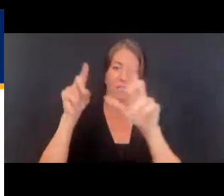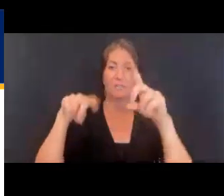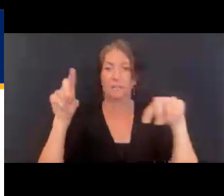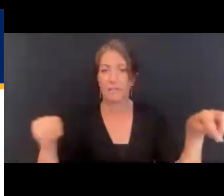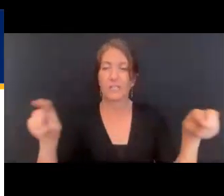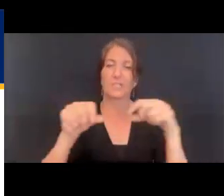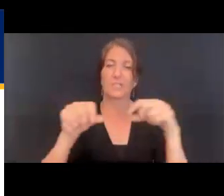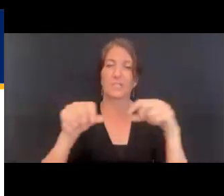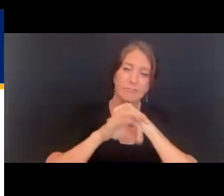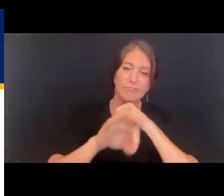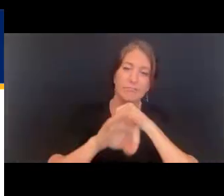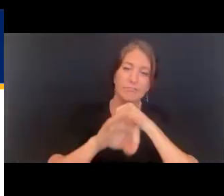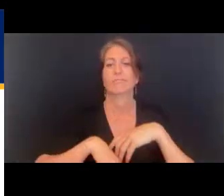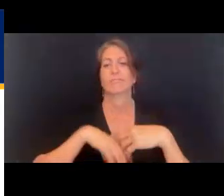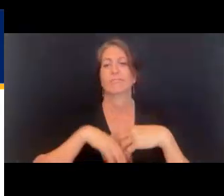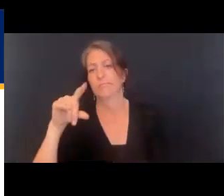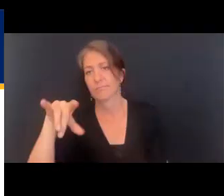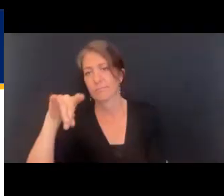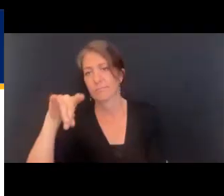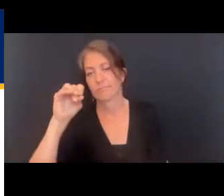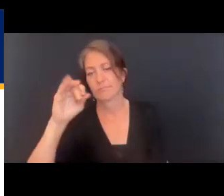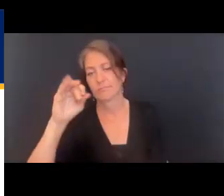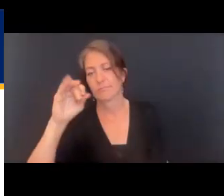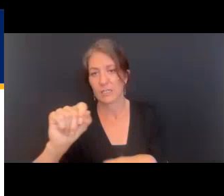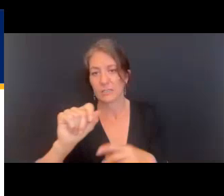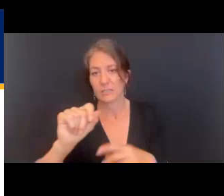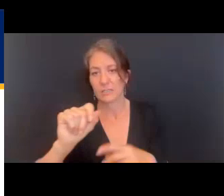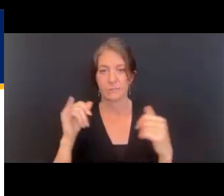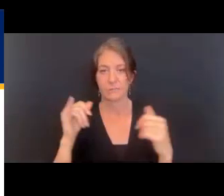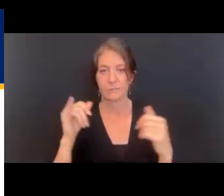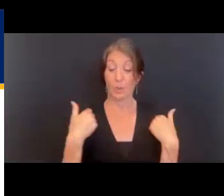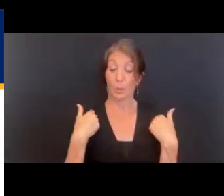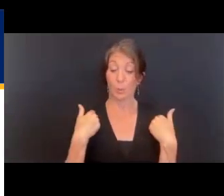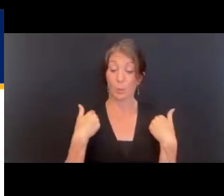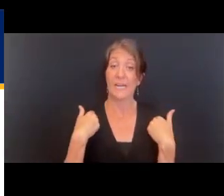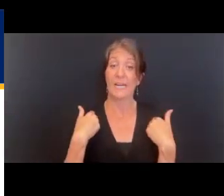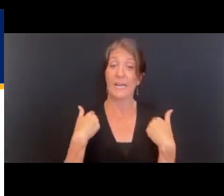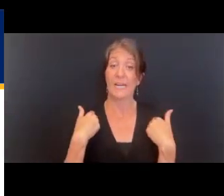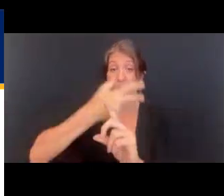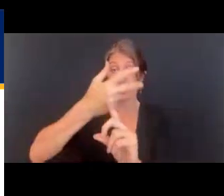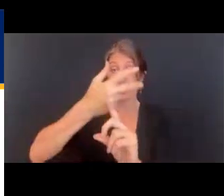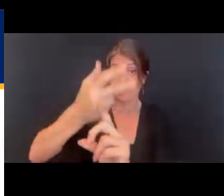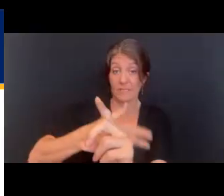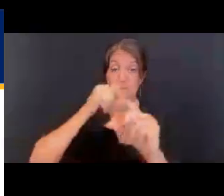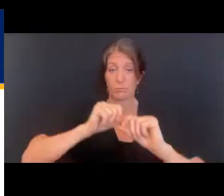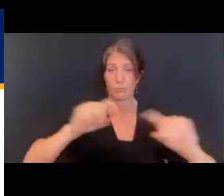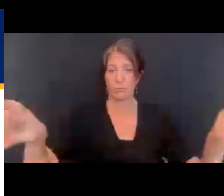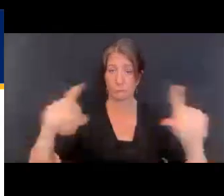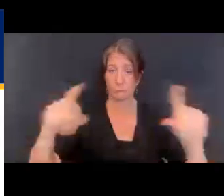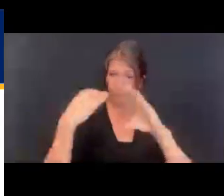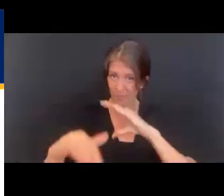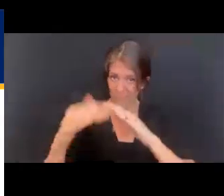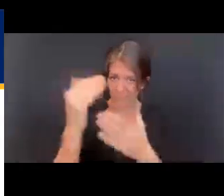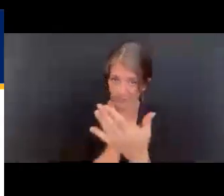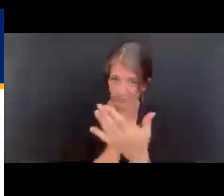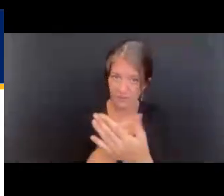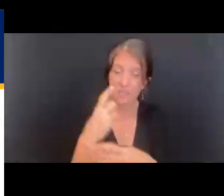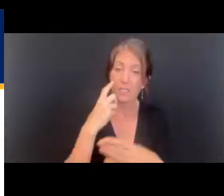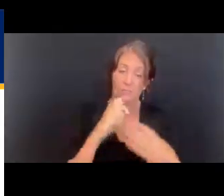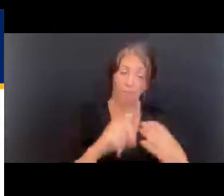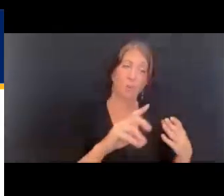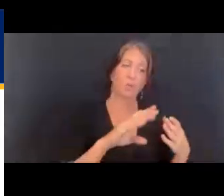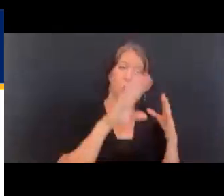documents. We do have a quarterly email distribution list for waiver participants and caregivers, and we have